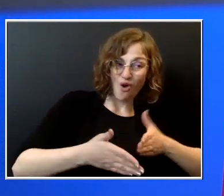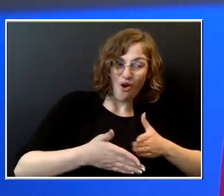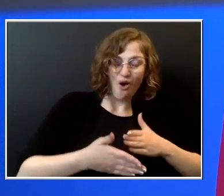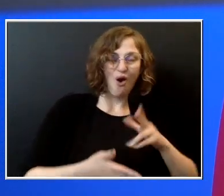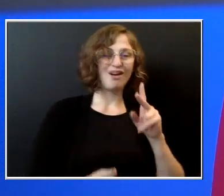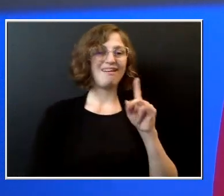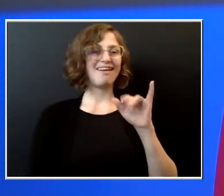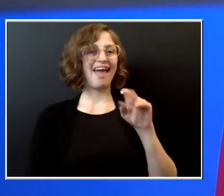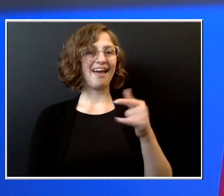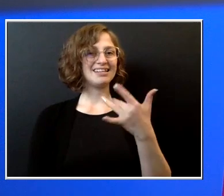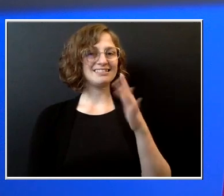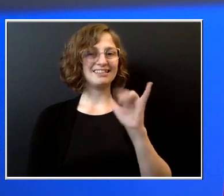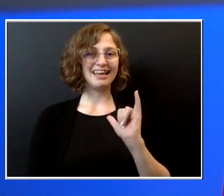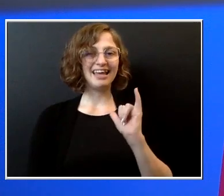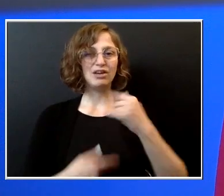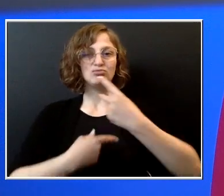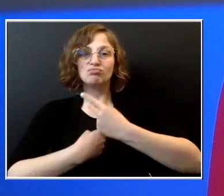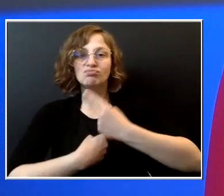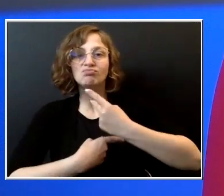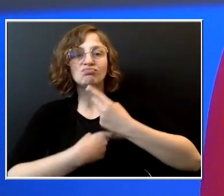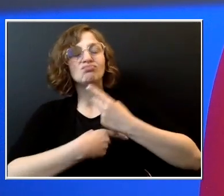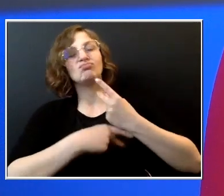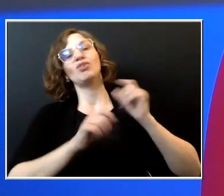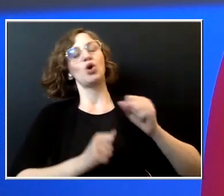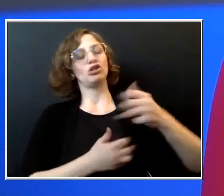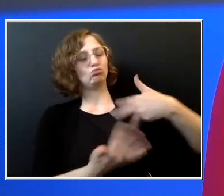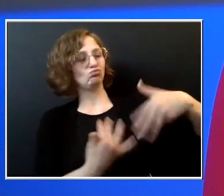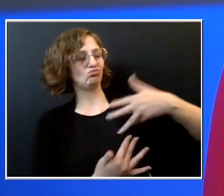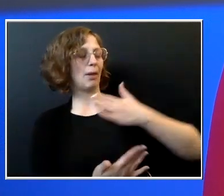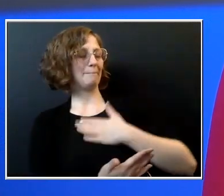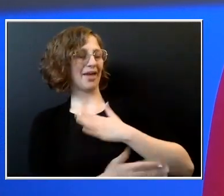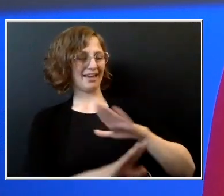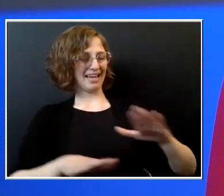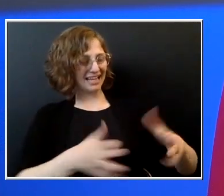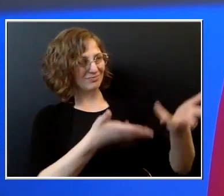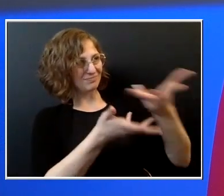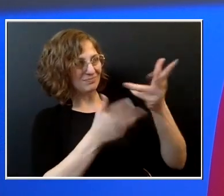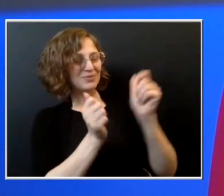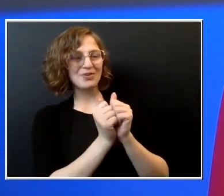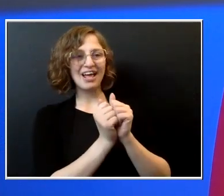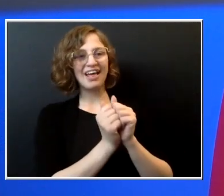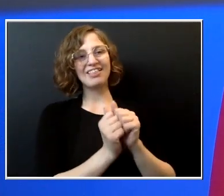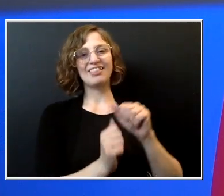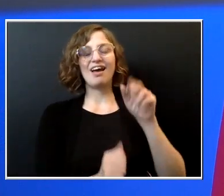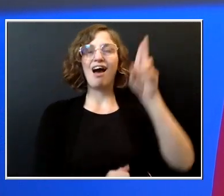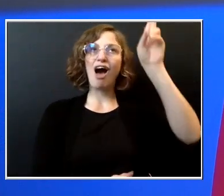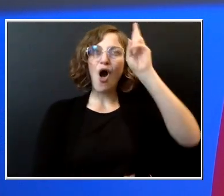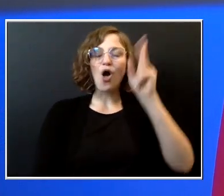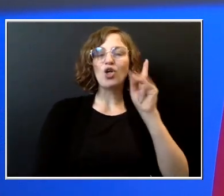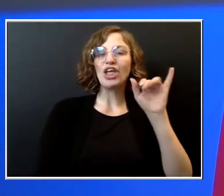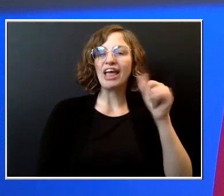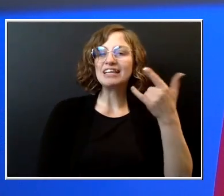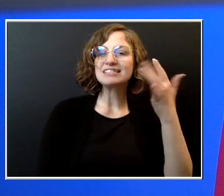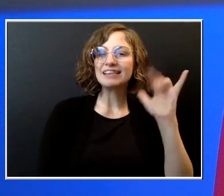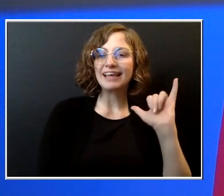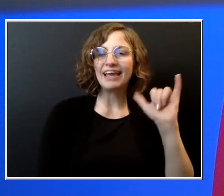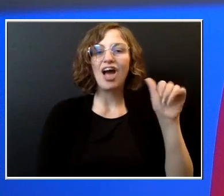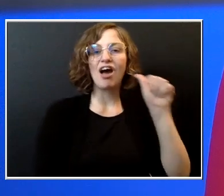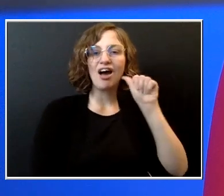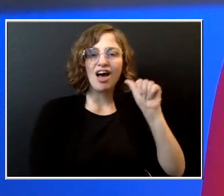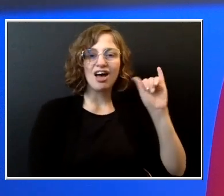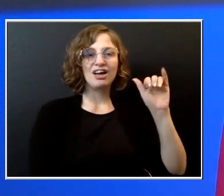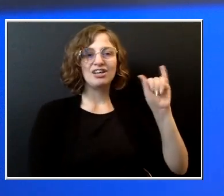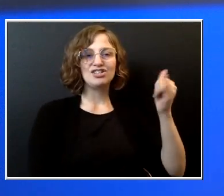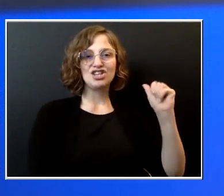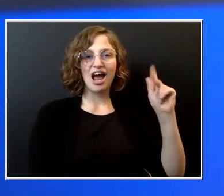My children got to spend time with Uncle Kingsley and Aunt Jacqueline. And it was fabulous. And I didn't